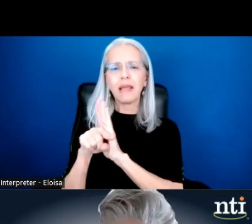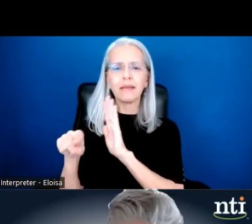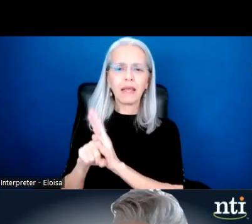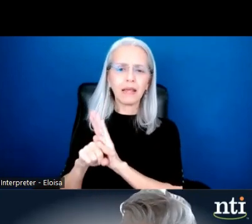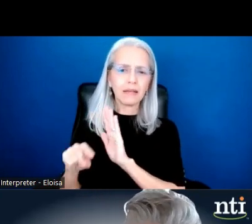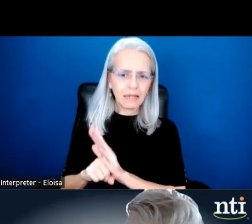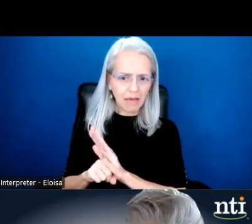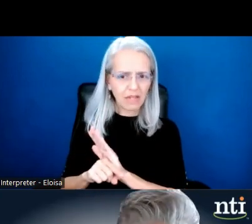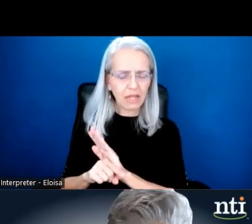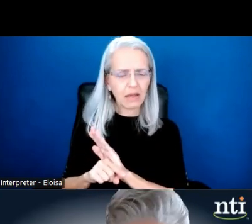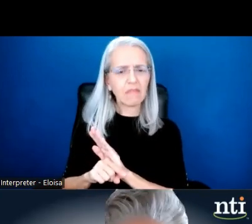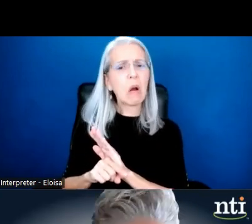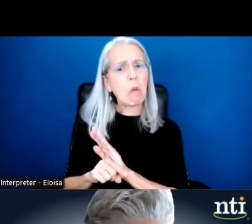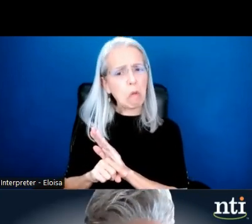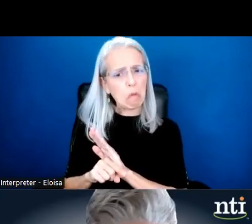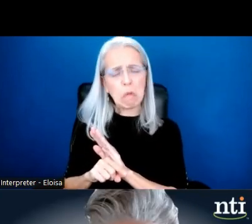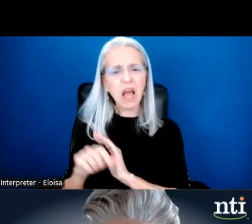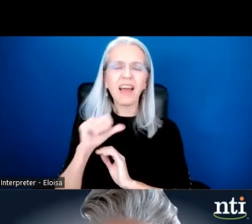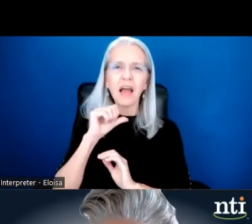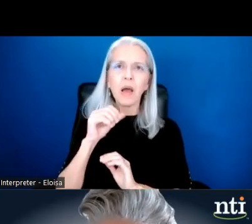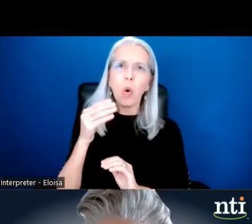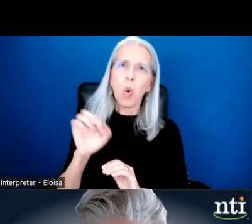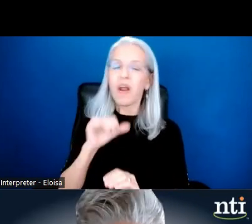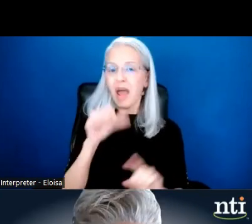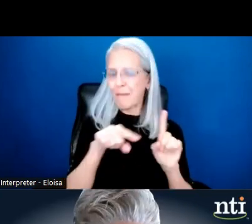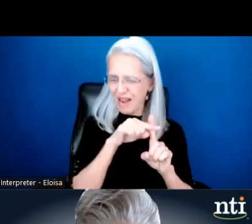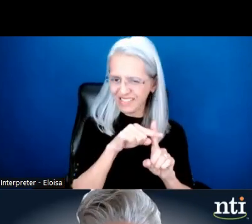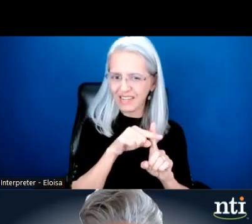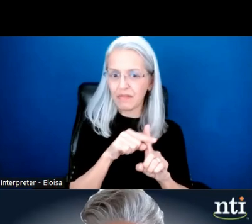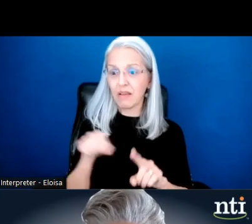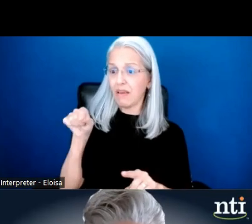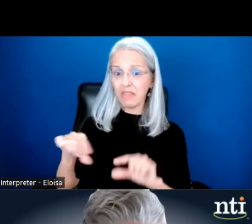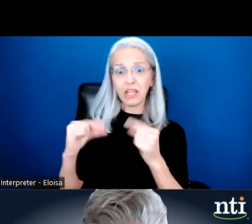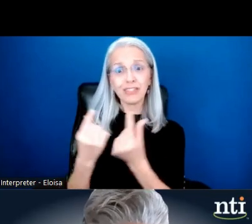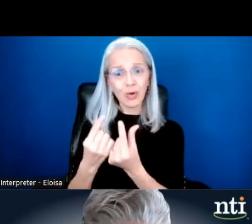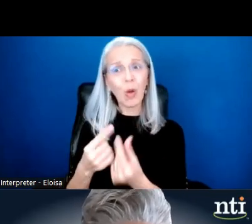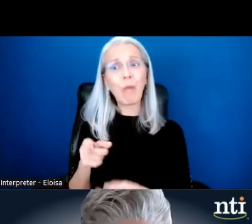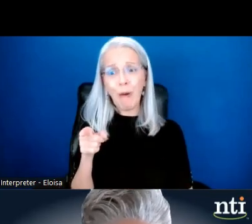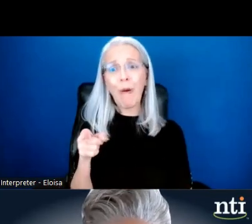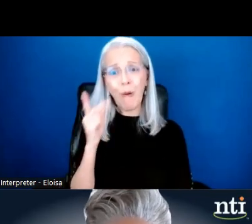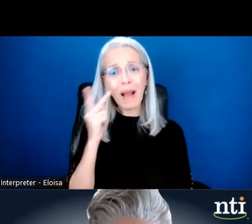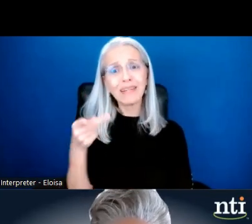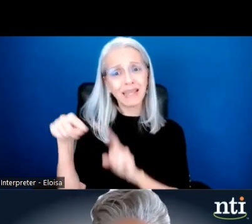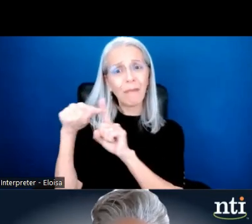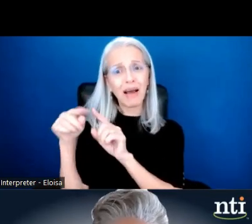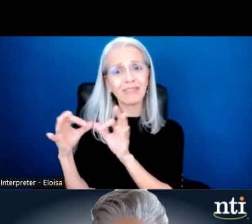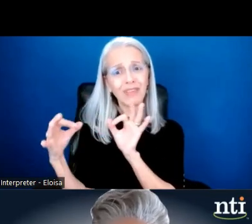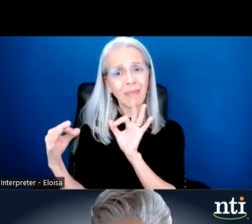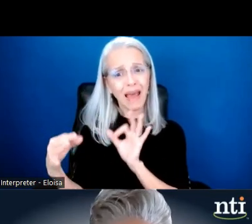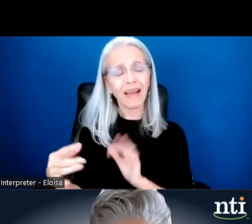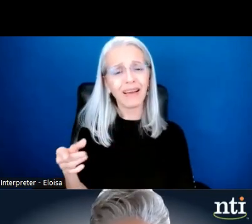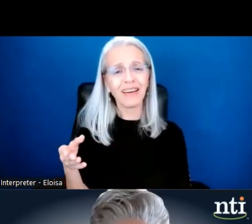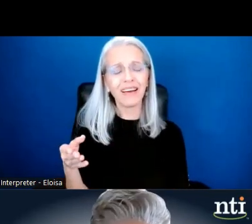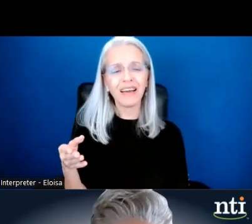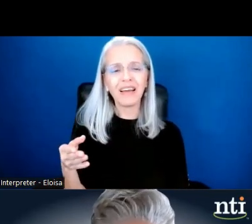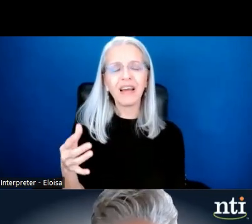or feedback that's maybe not as positive, but that's not the case with this group. We're hearing some real positive feedback. And